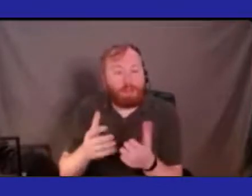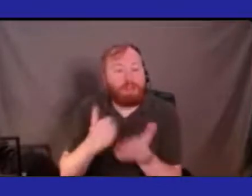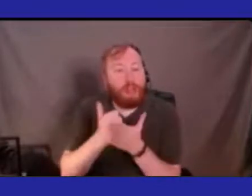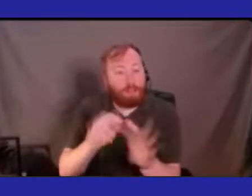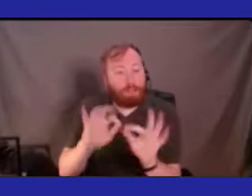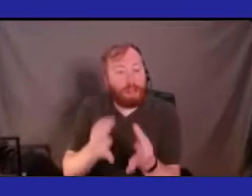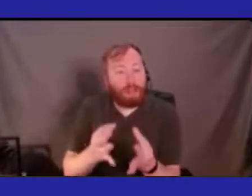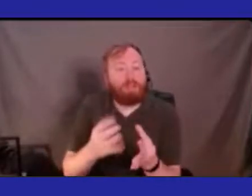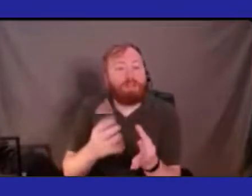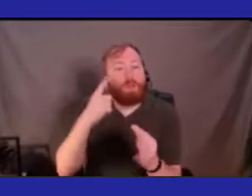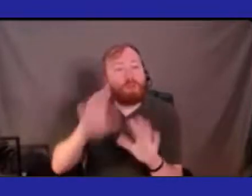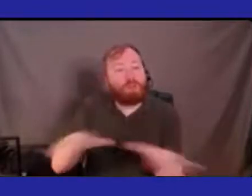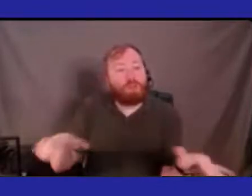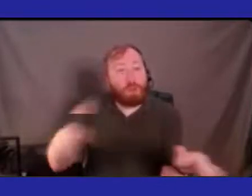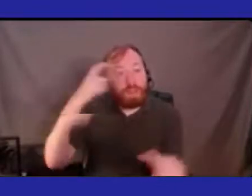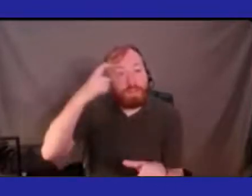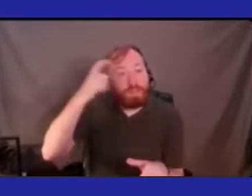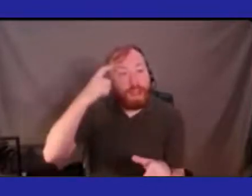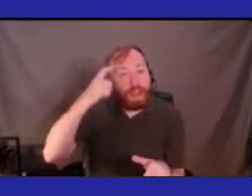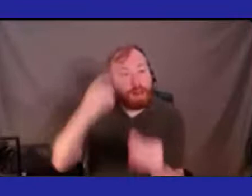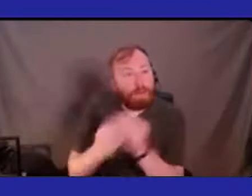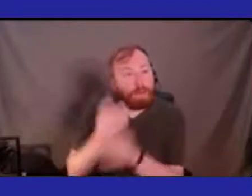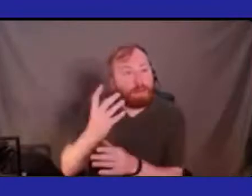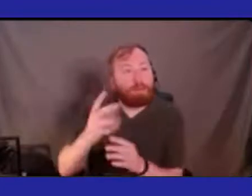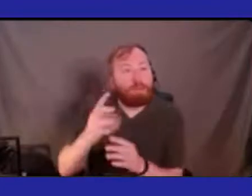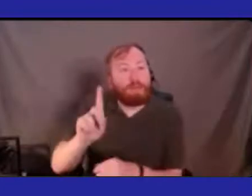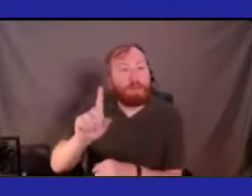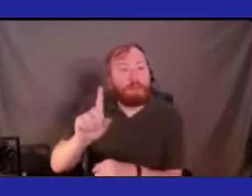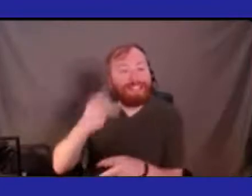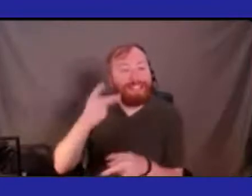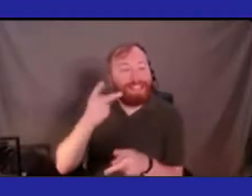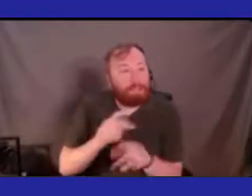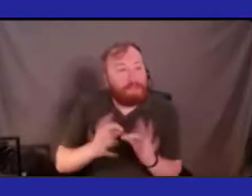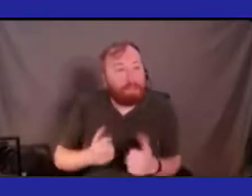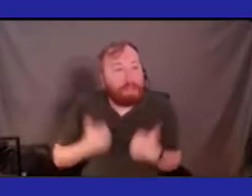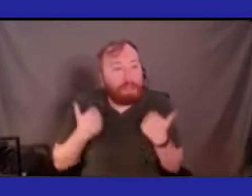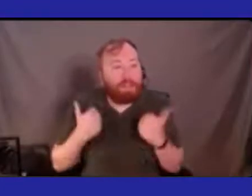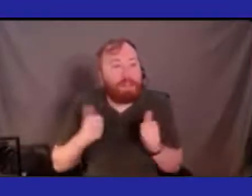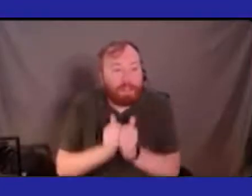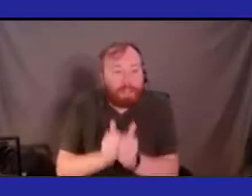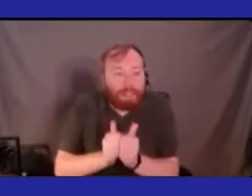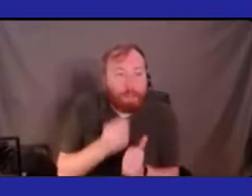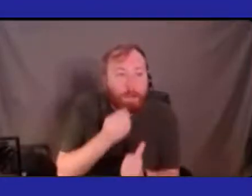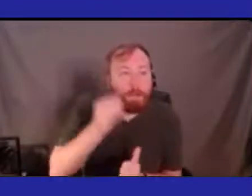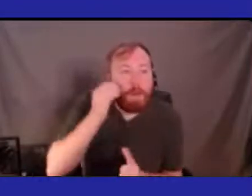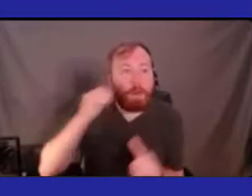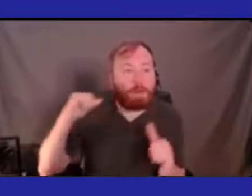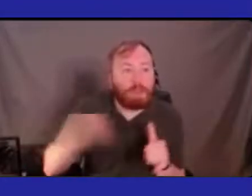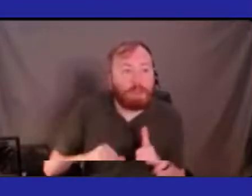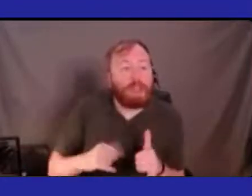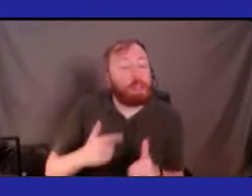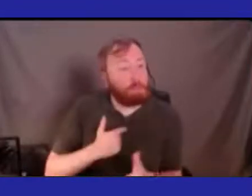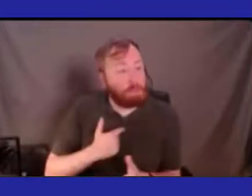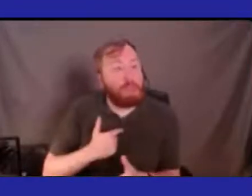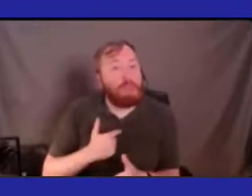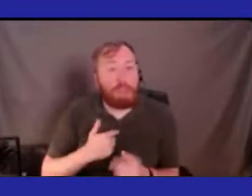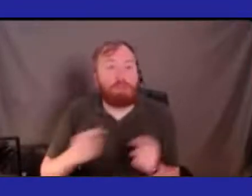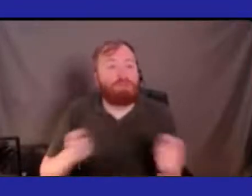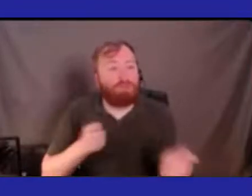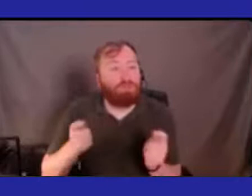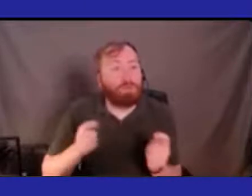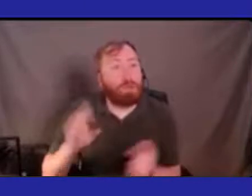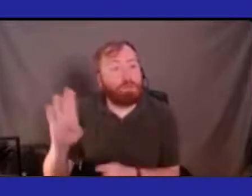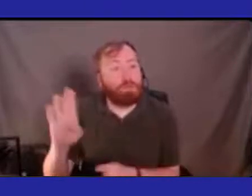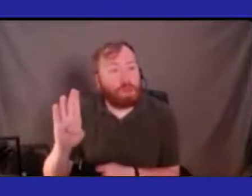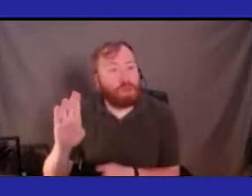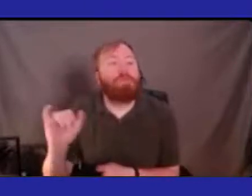developmental disabilities be able to keep their family living at home with them. I chair Brooklyn, but I represent